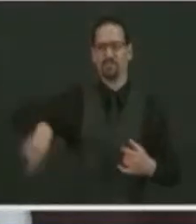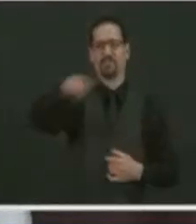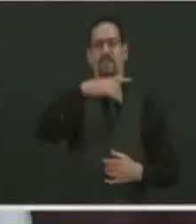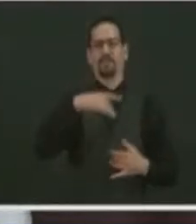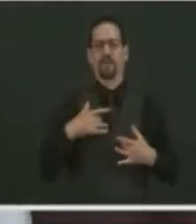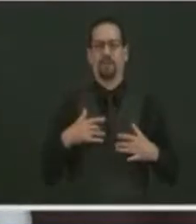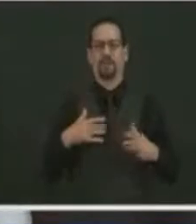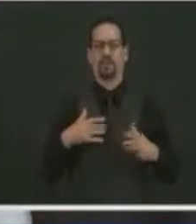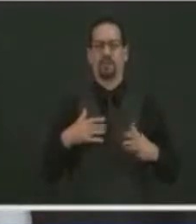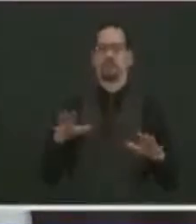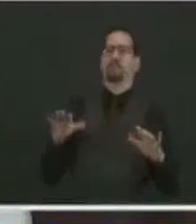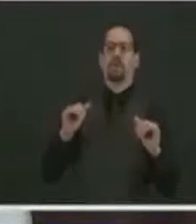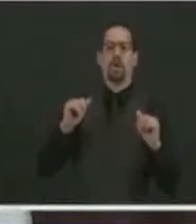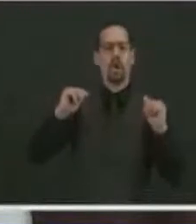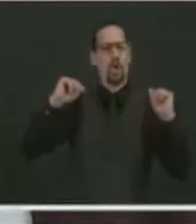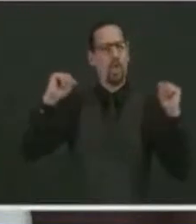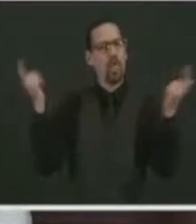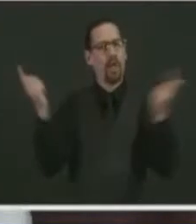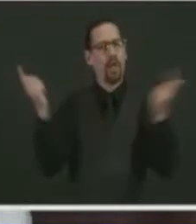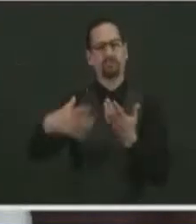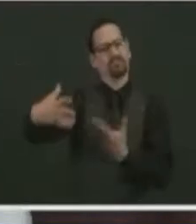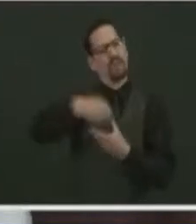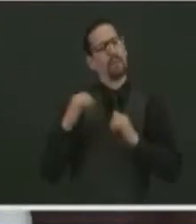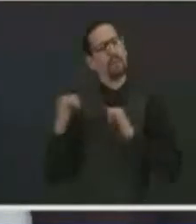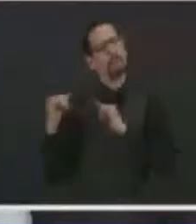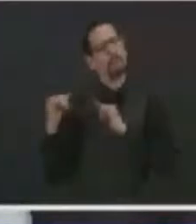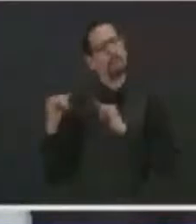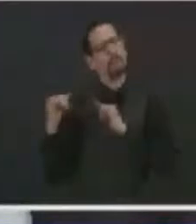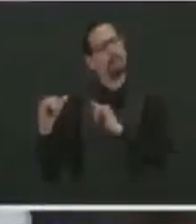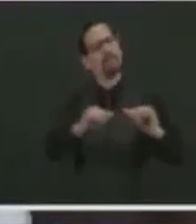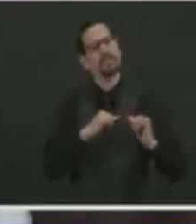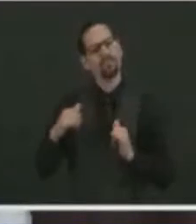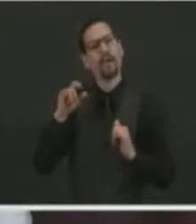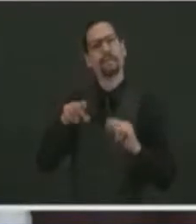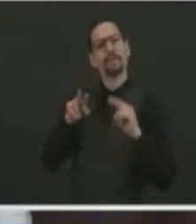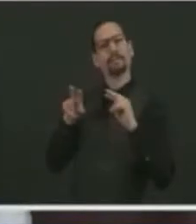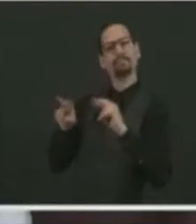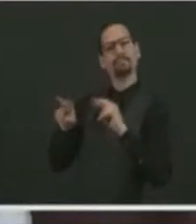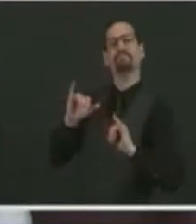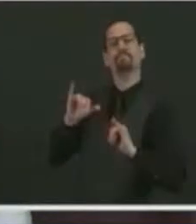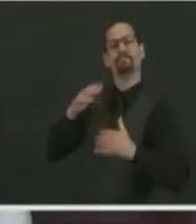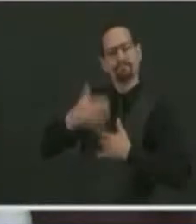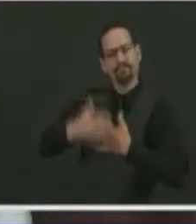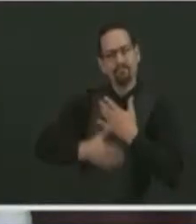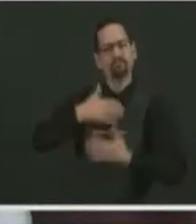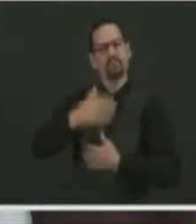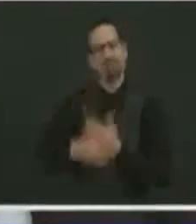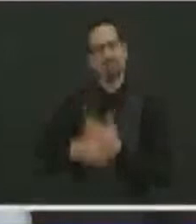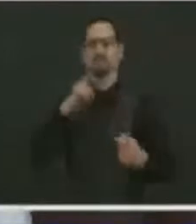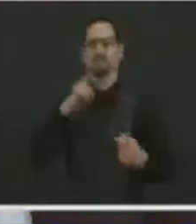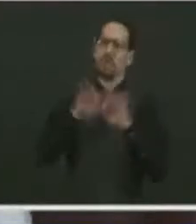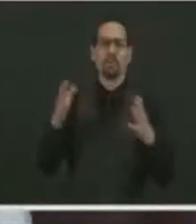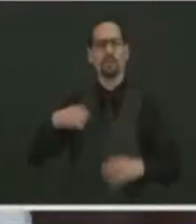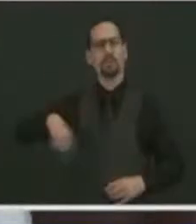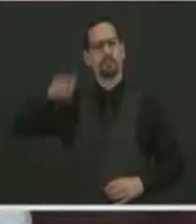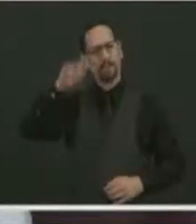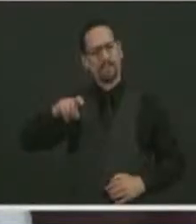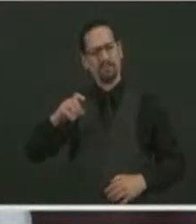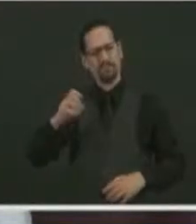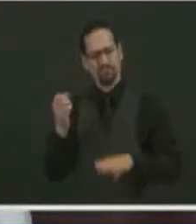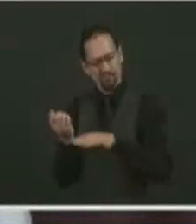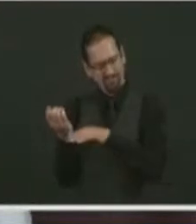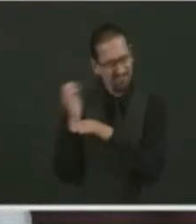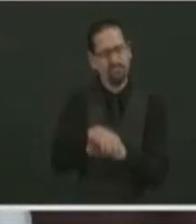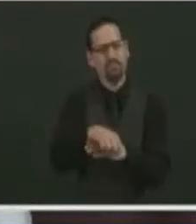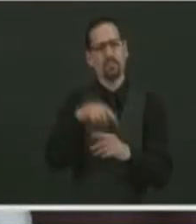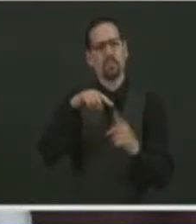with coronavirus and continue to crush COVID. Other businesses and organizations that